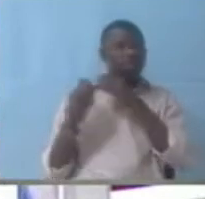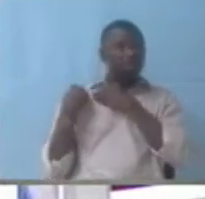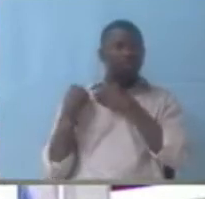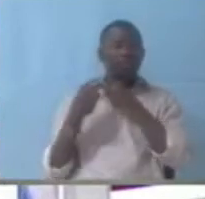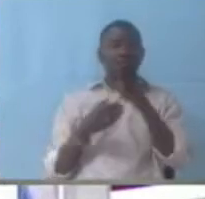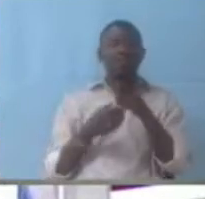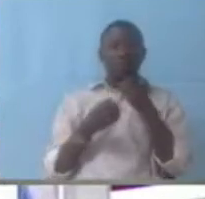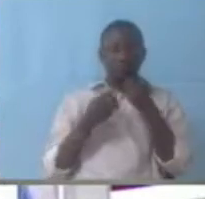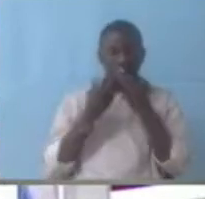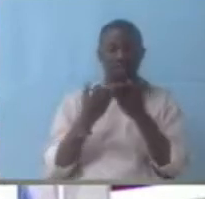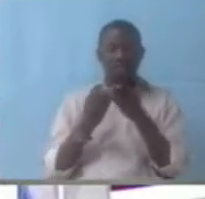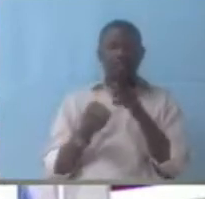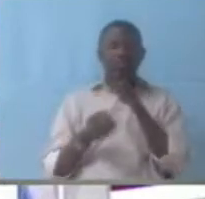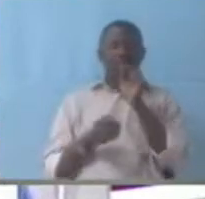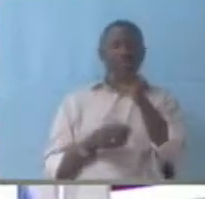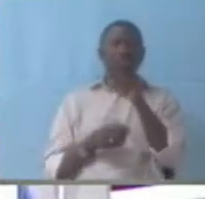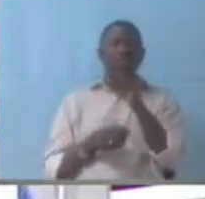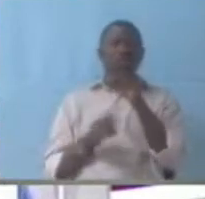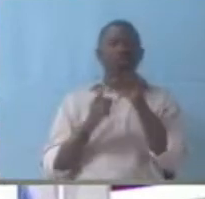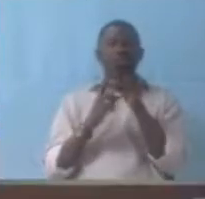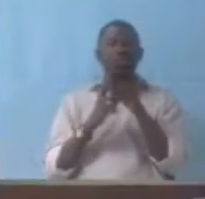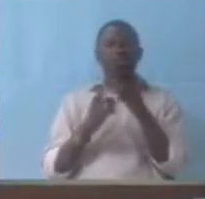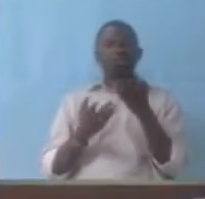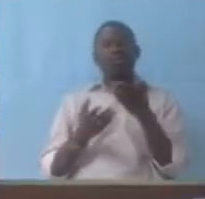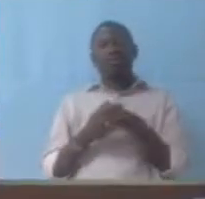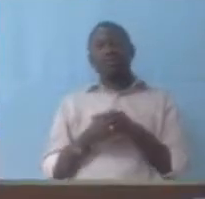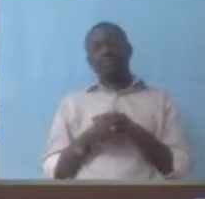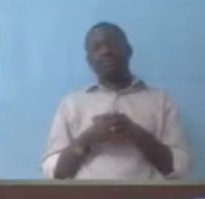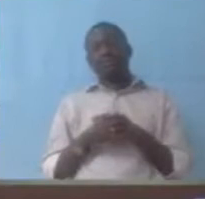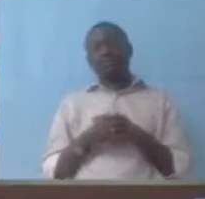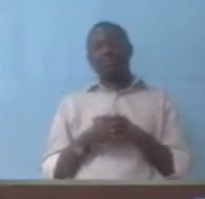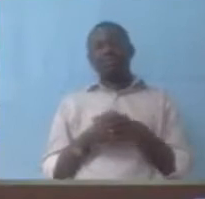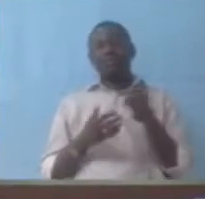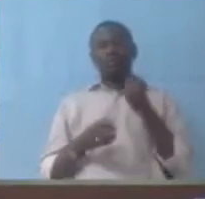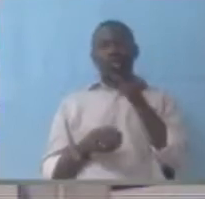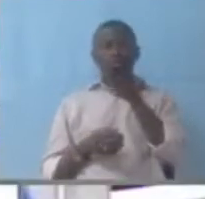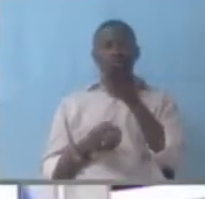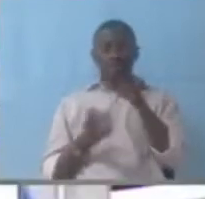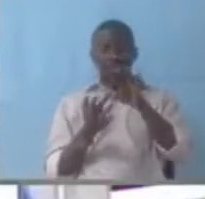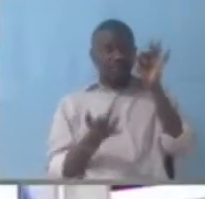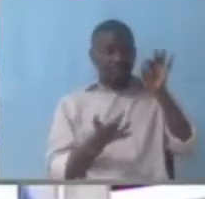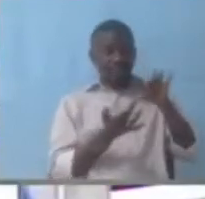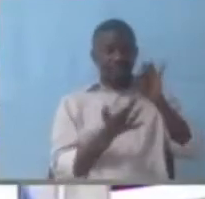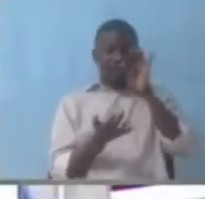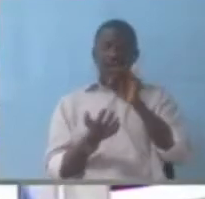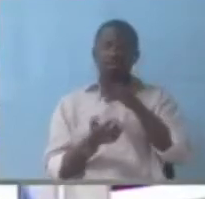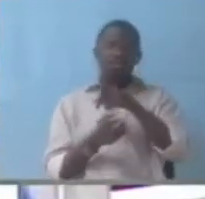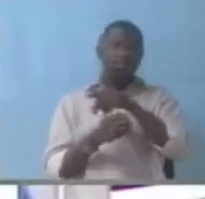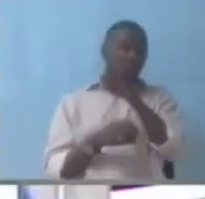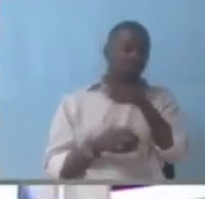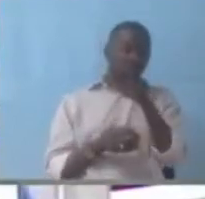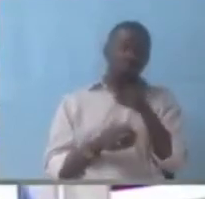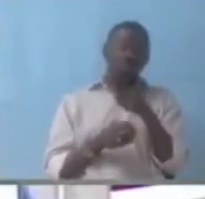ila kula kuma kan wala andungi mosi itaman no ino ila wala la because you selected those particular provisions which you felt